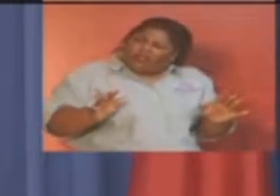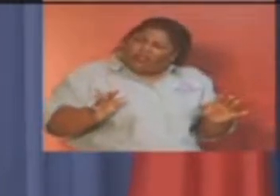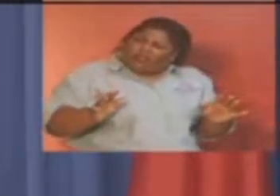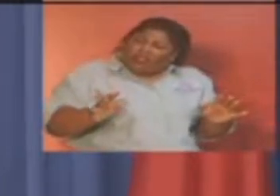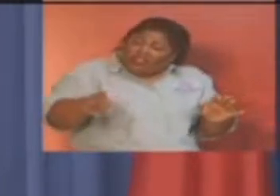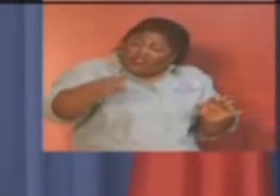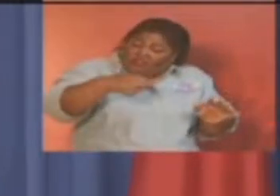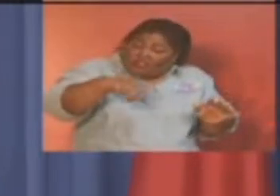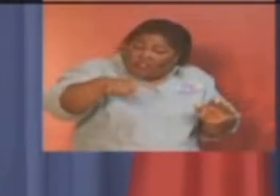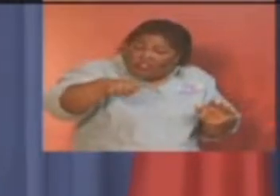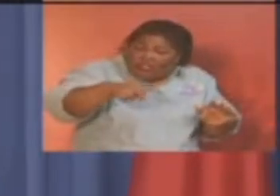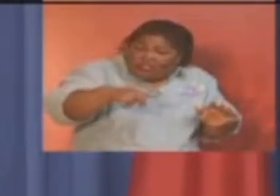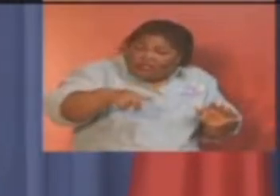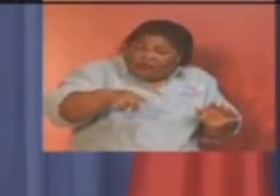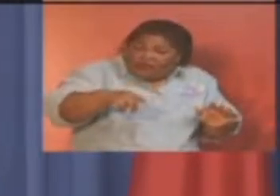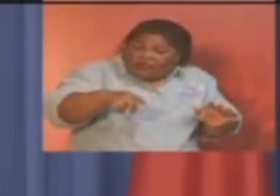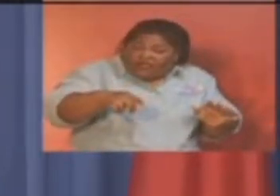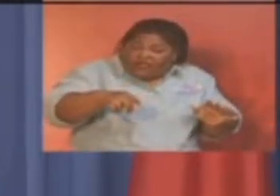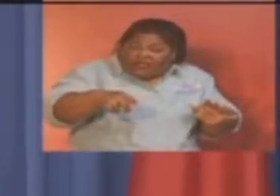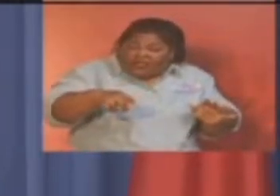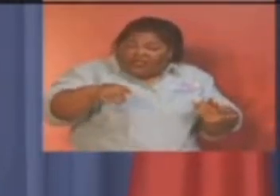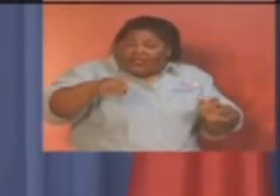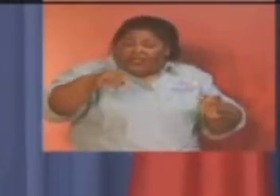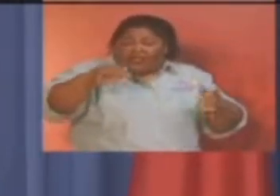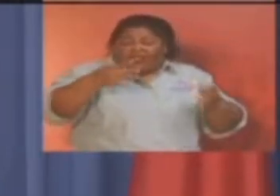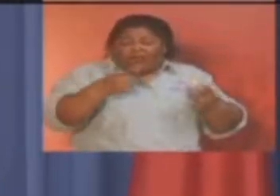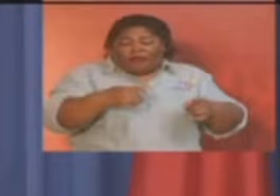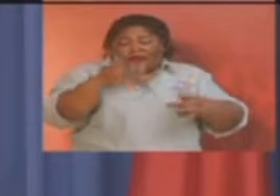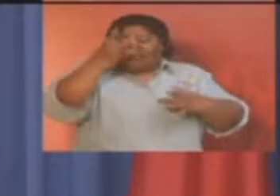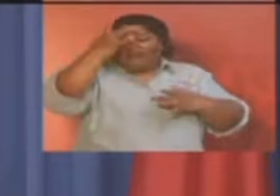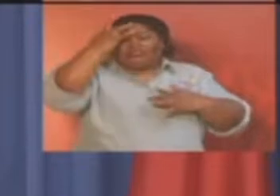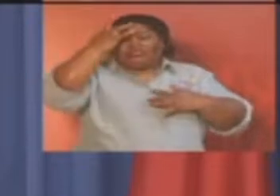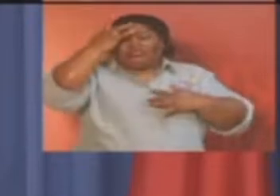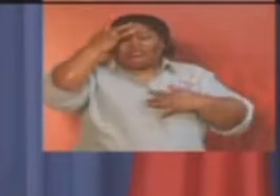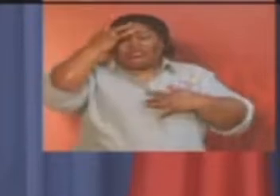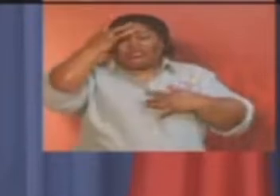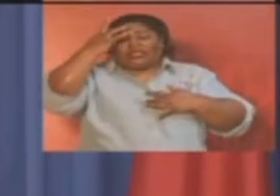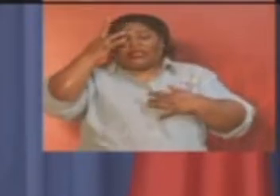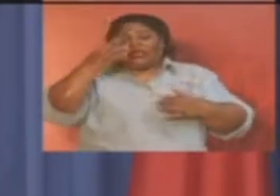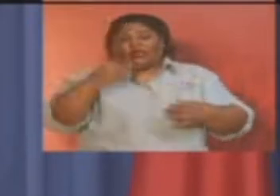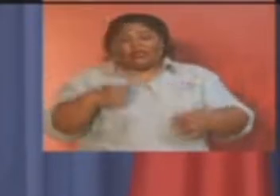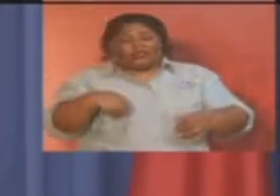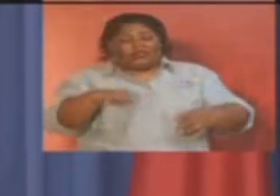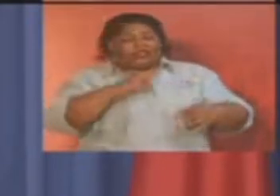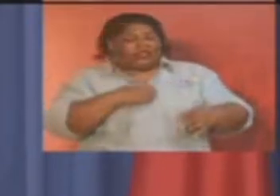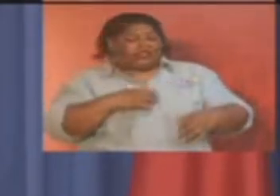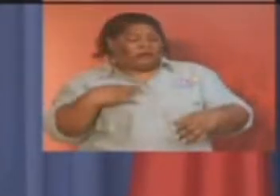These patients, when they are ill, volunteer a lot more